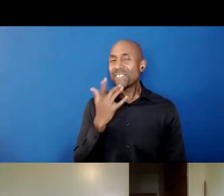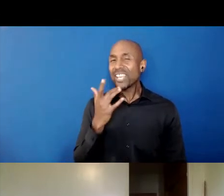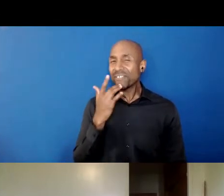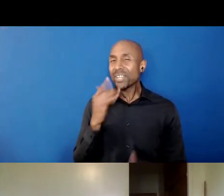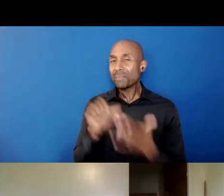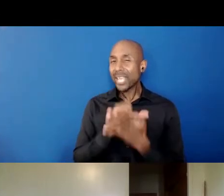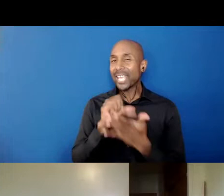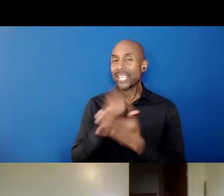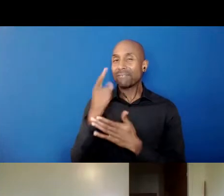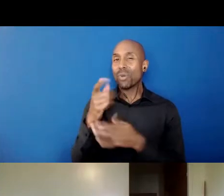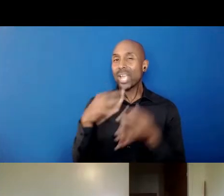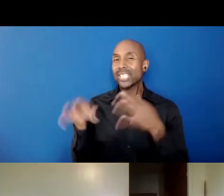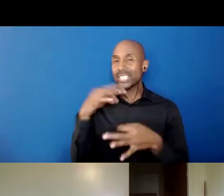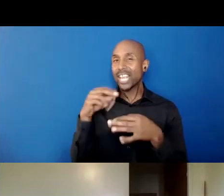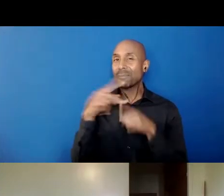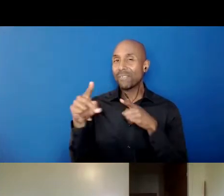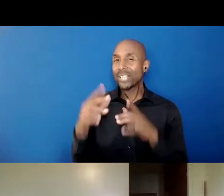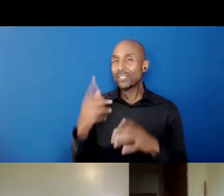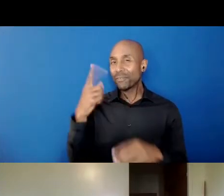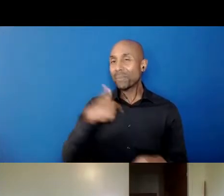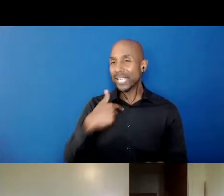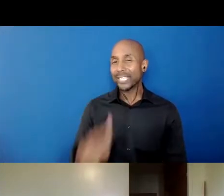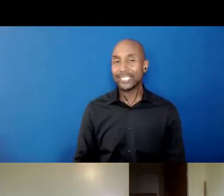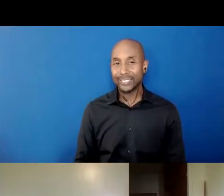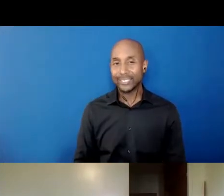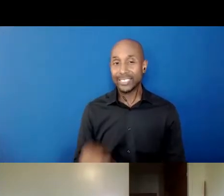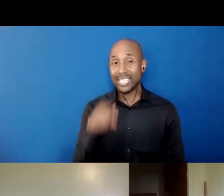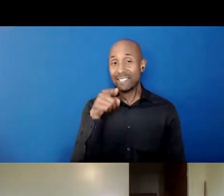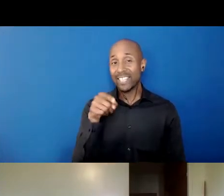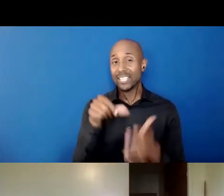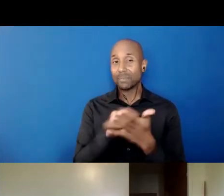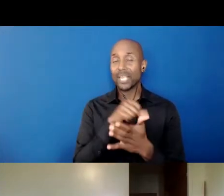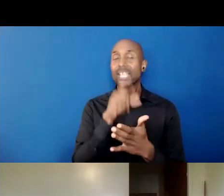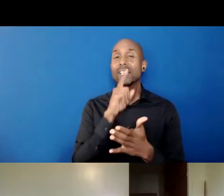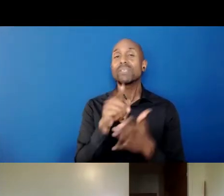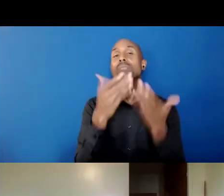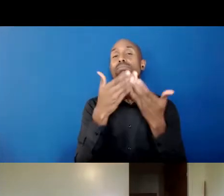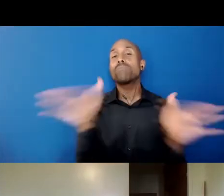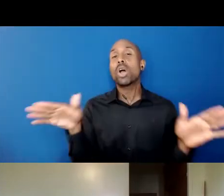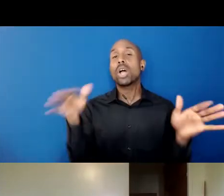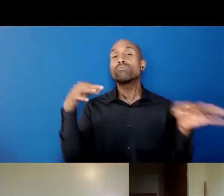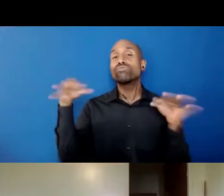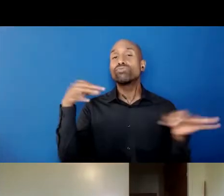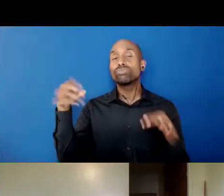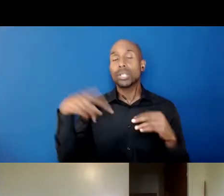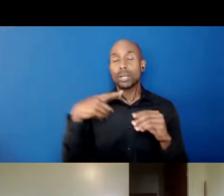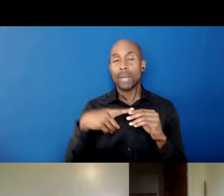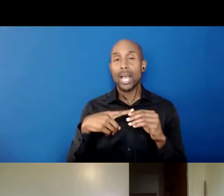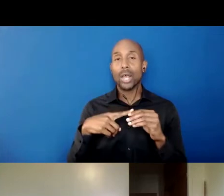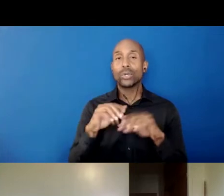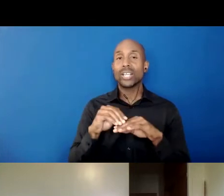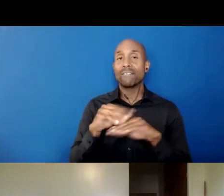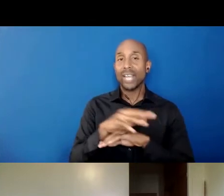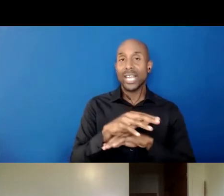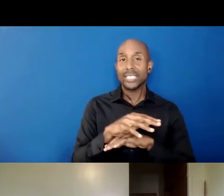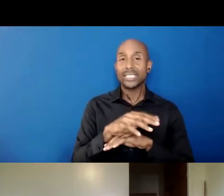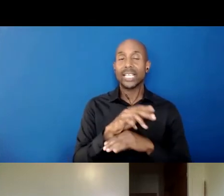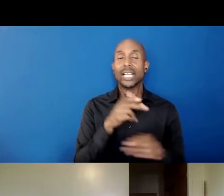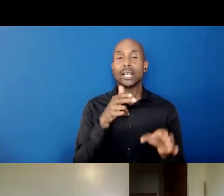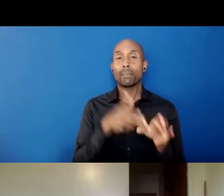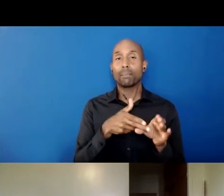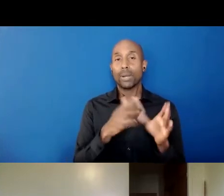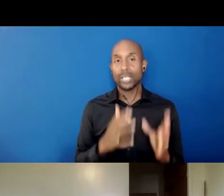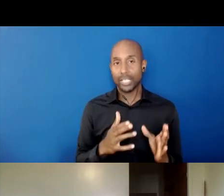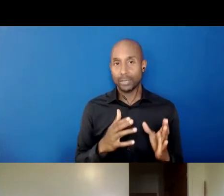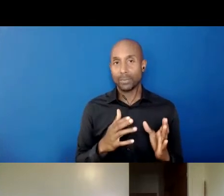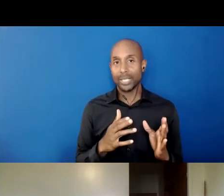of gives like a broad overview of what advising participants with disabilities and how to get